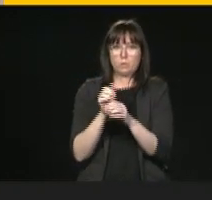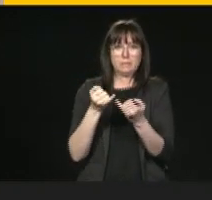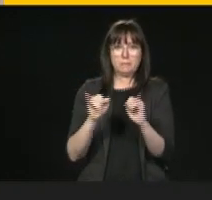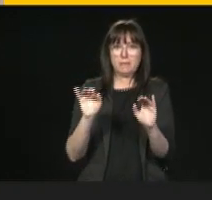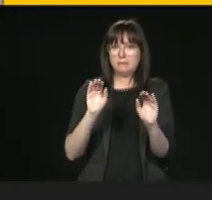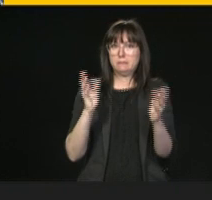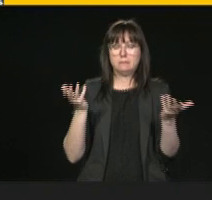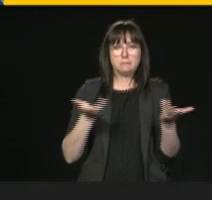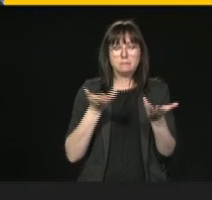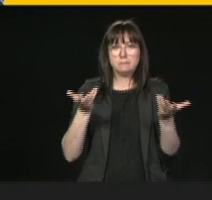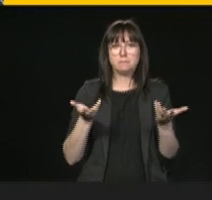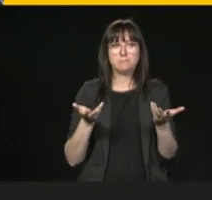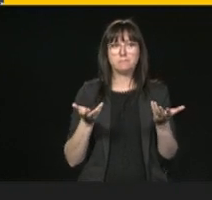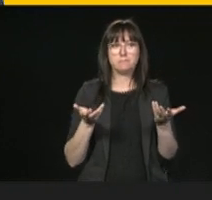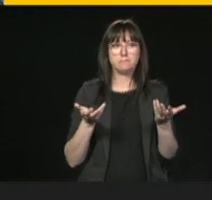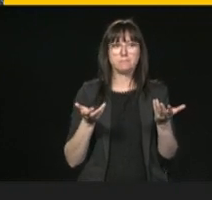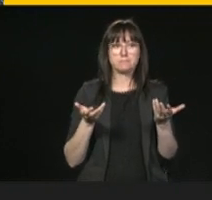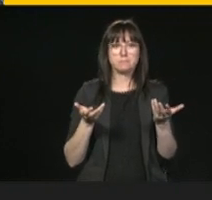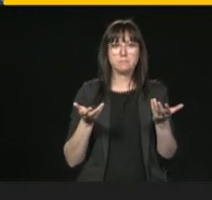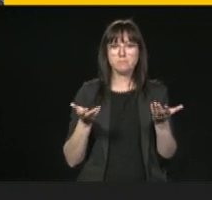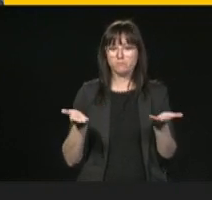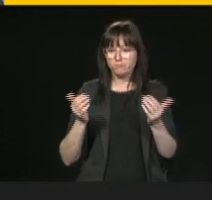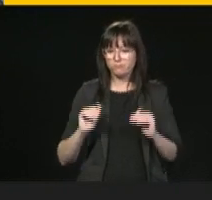whether they are Uber drivers,